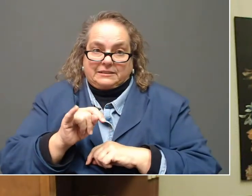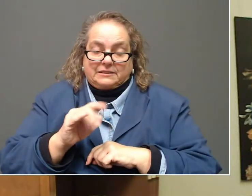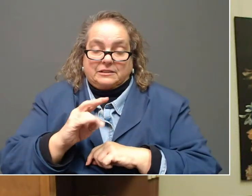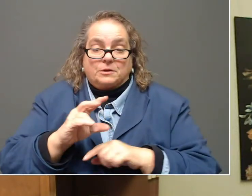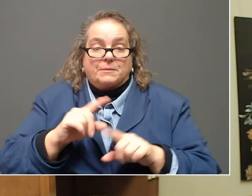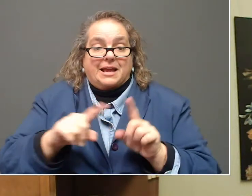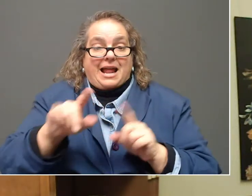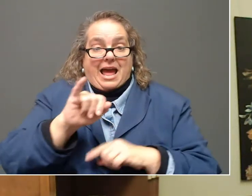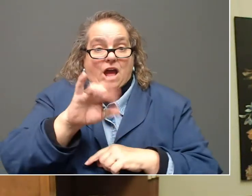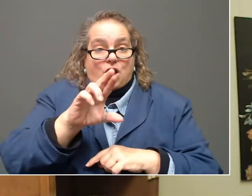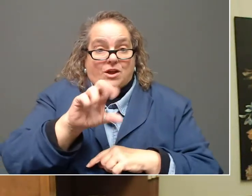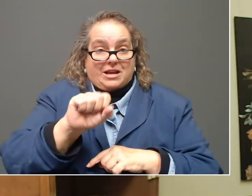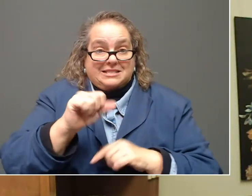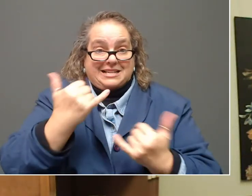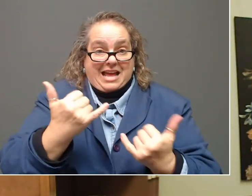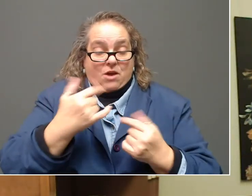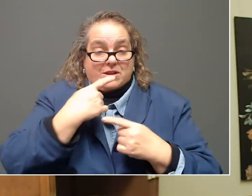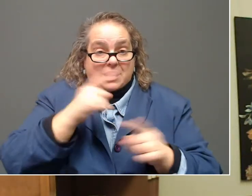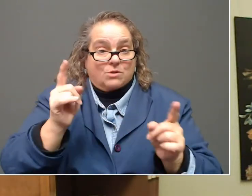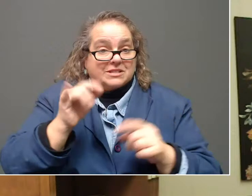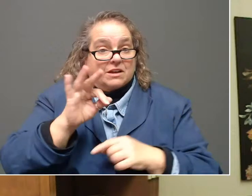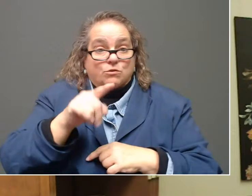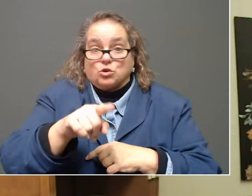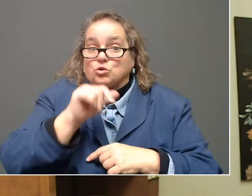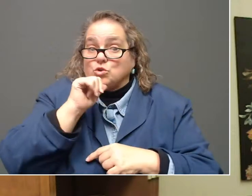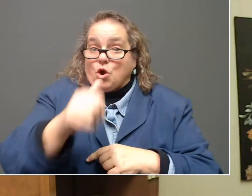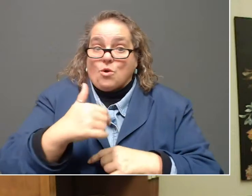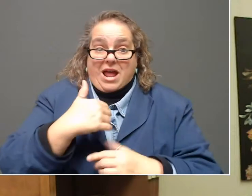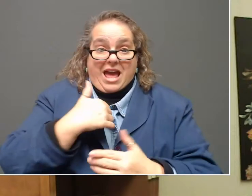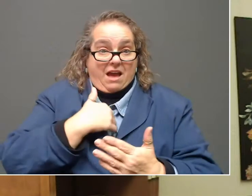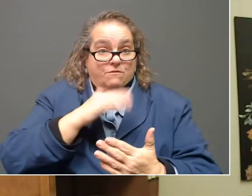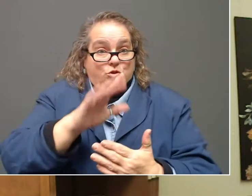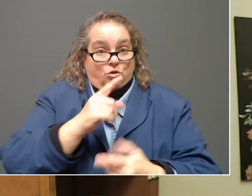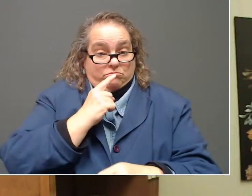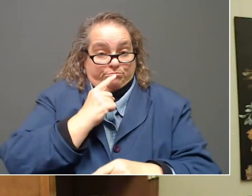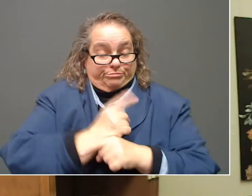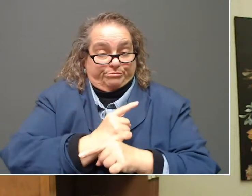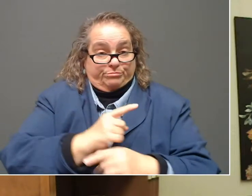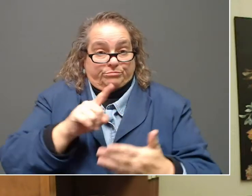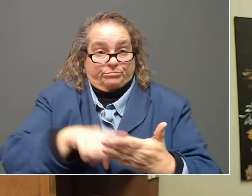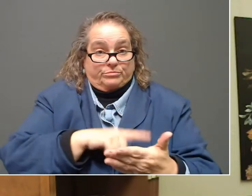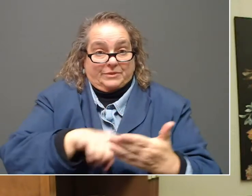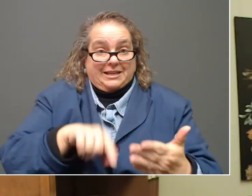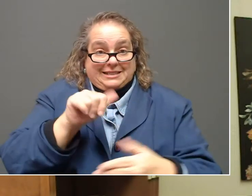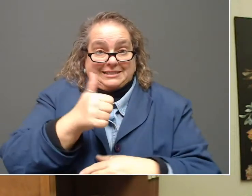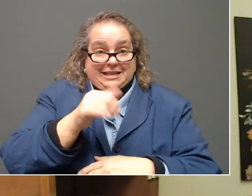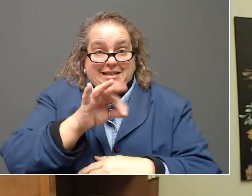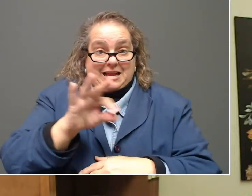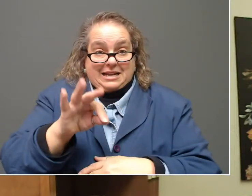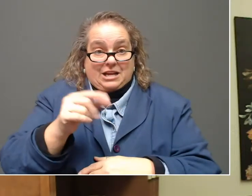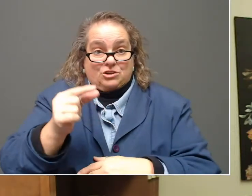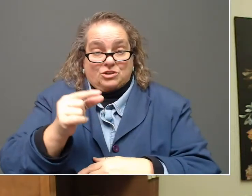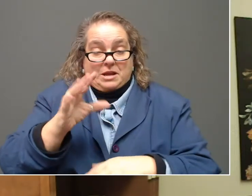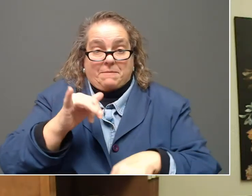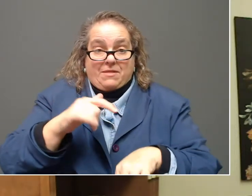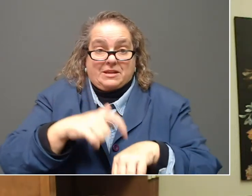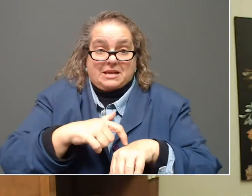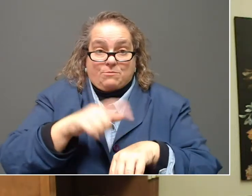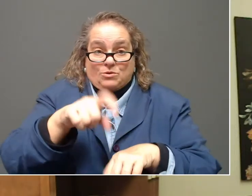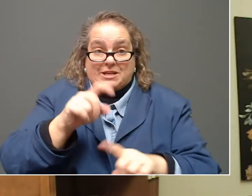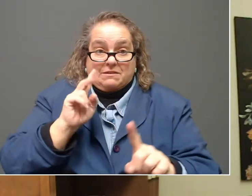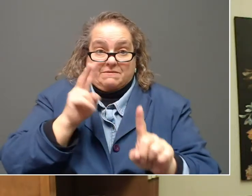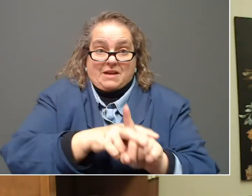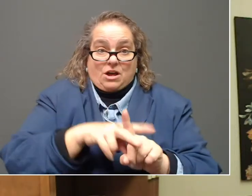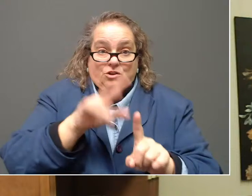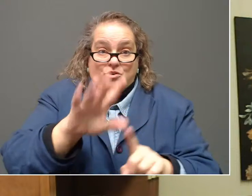Next, I want to talk again about the 1099-G issues that have caused a lot of confusion for people. We got